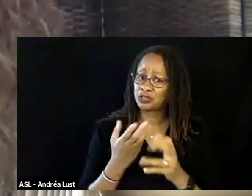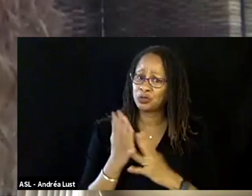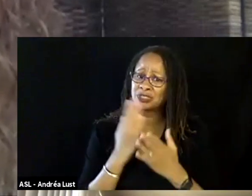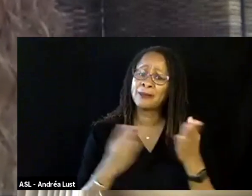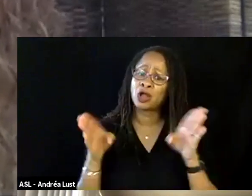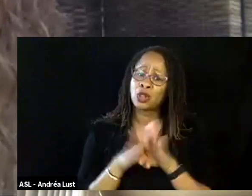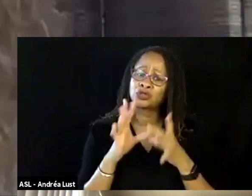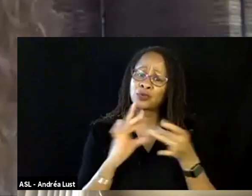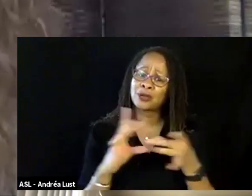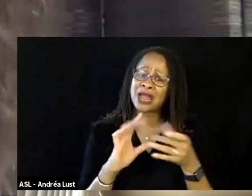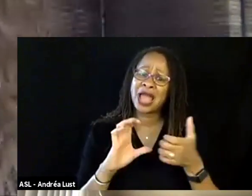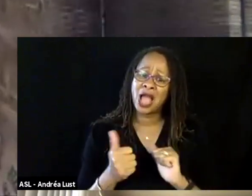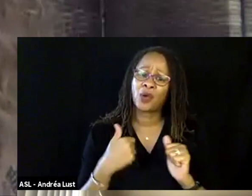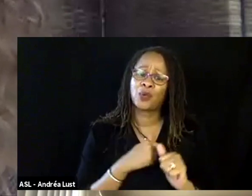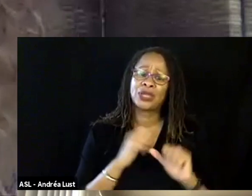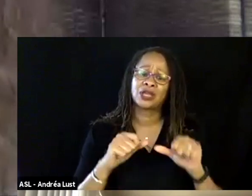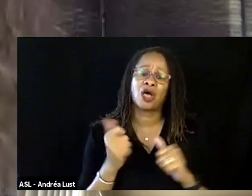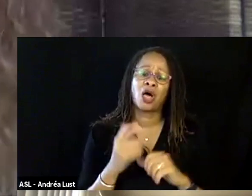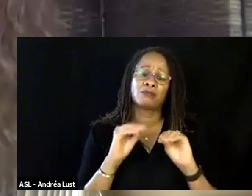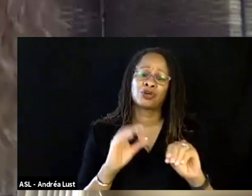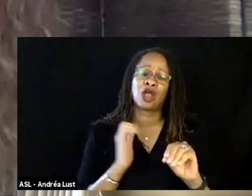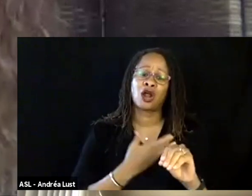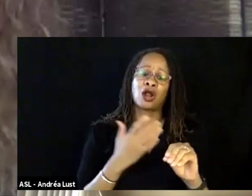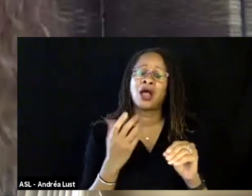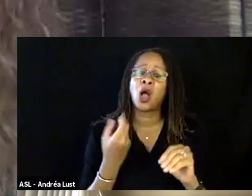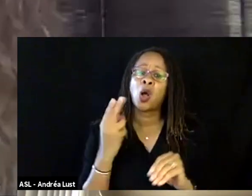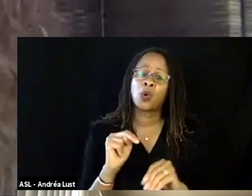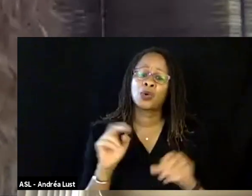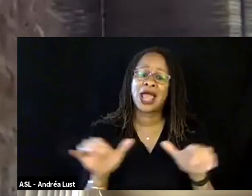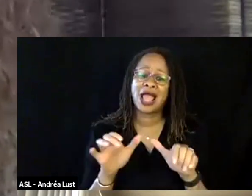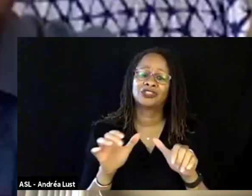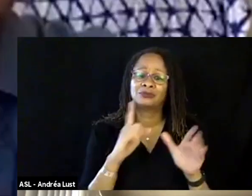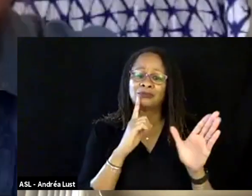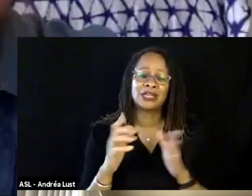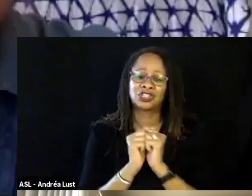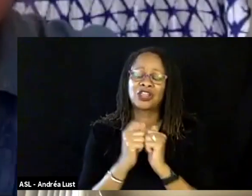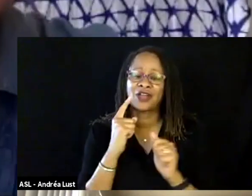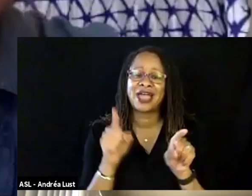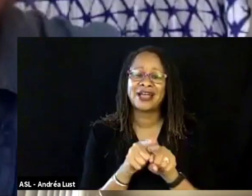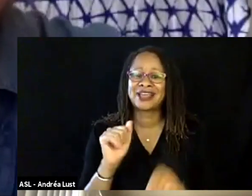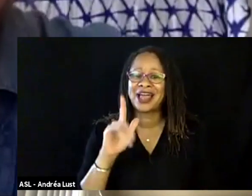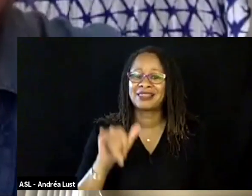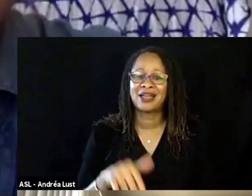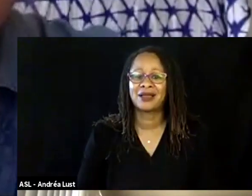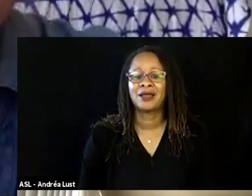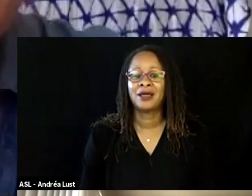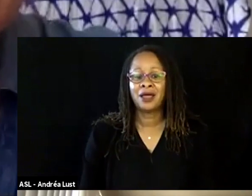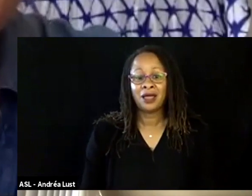how we can all put our own action plan together for being an ally. Thank you so much, Madeline. This panel has